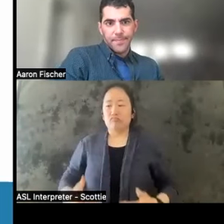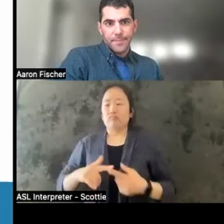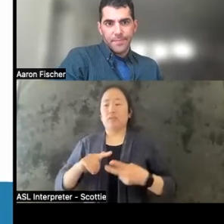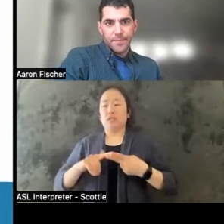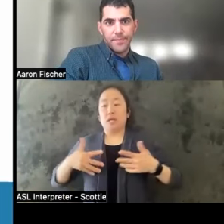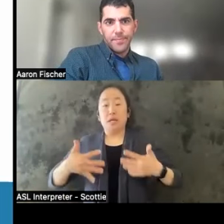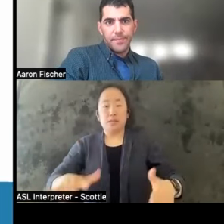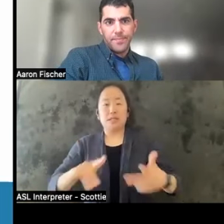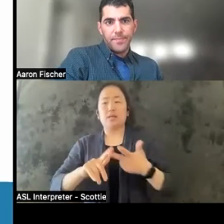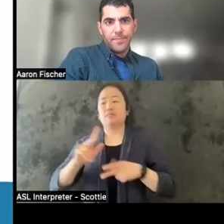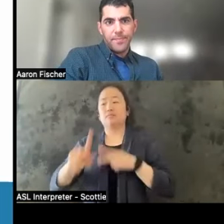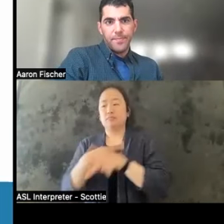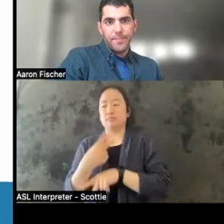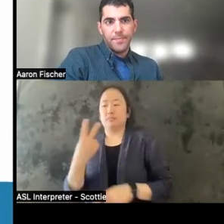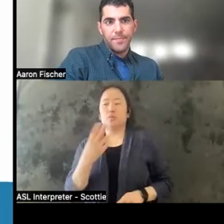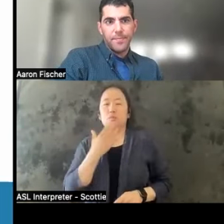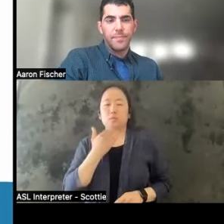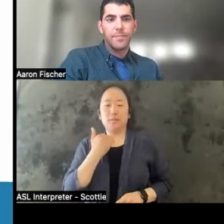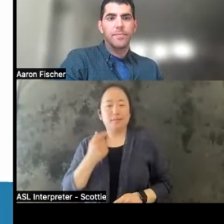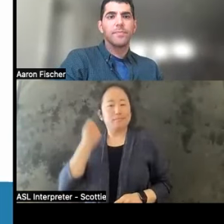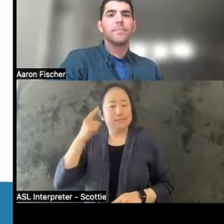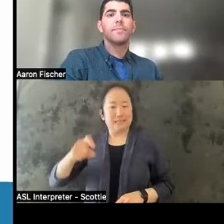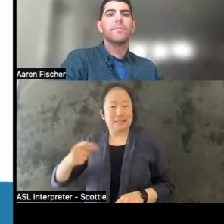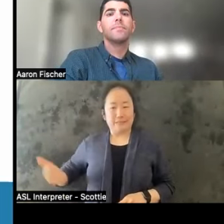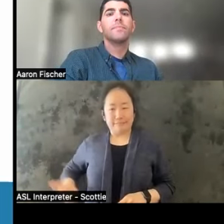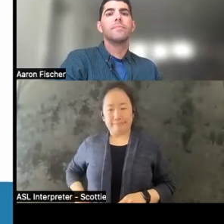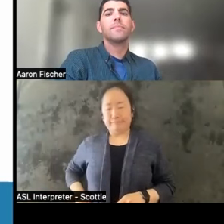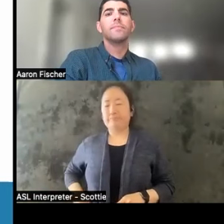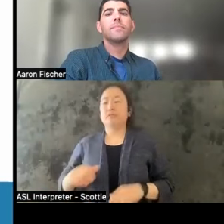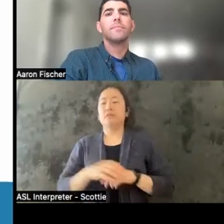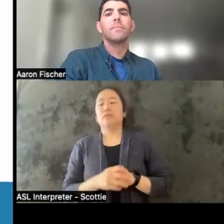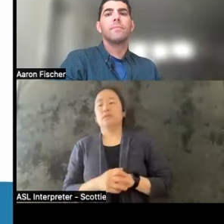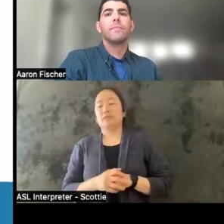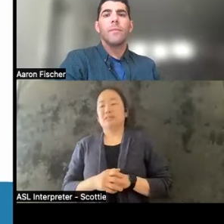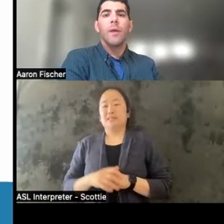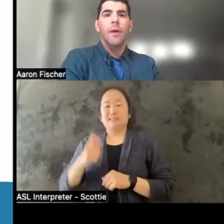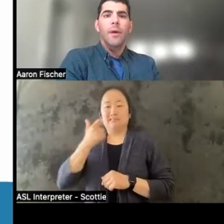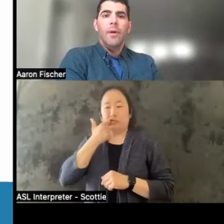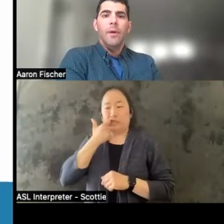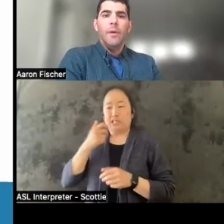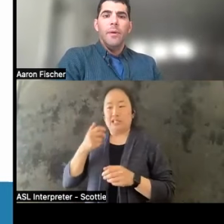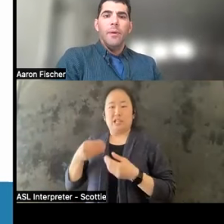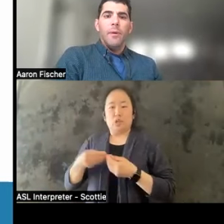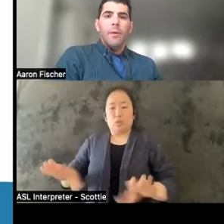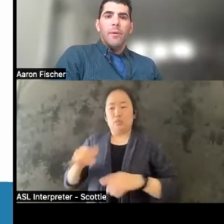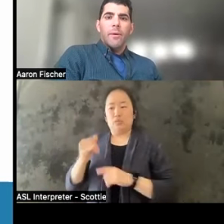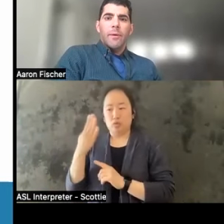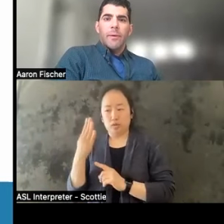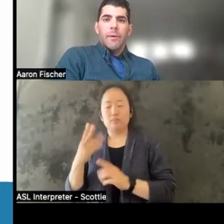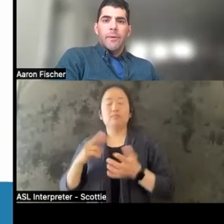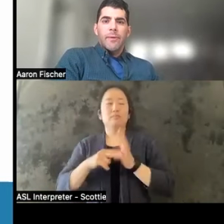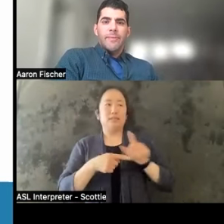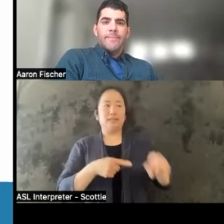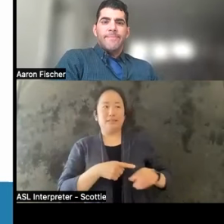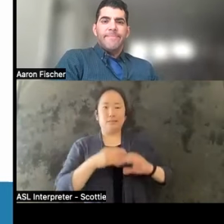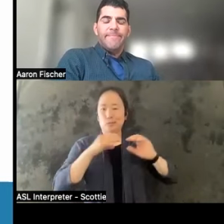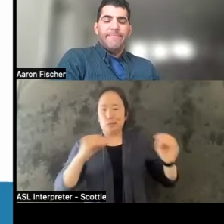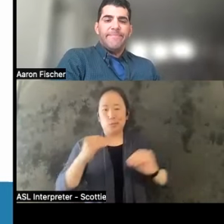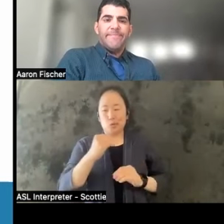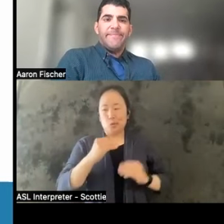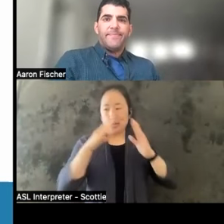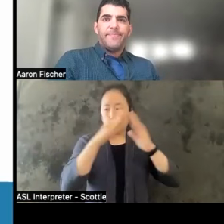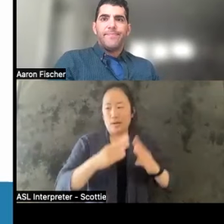is treated with insulin. As a result of a recent job loss, Eddie is currently unhoused and has been living between shelters